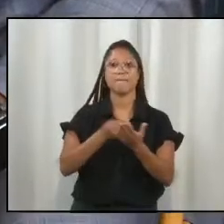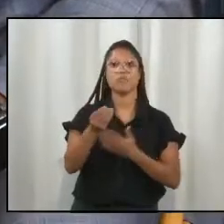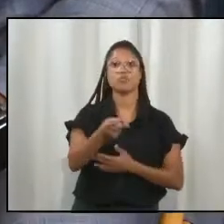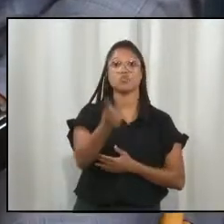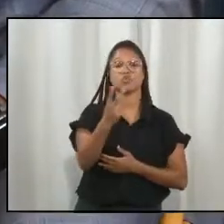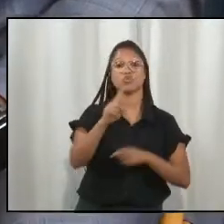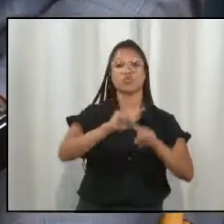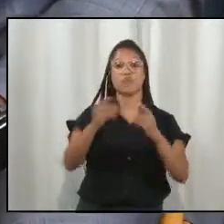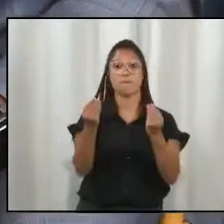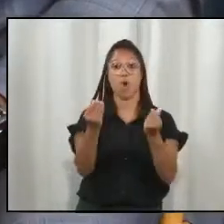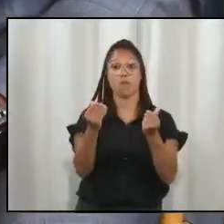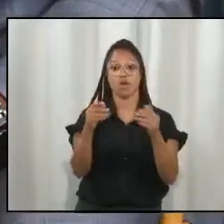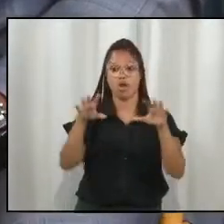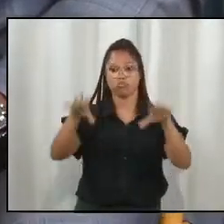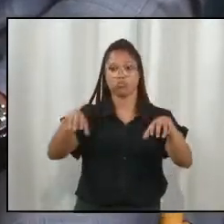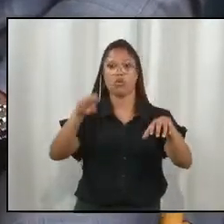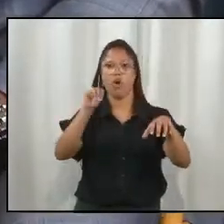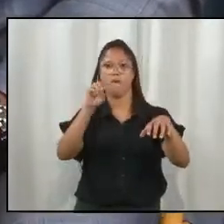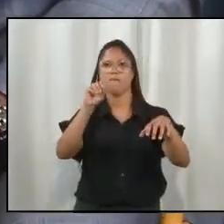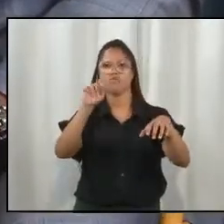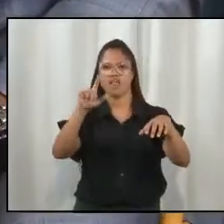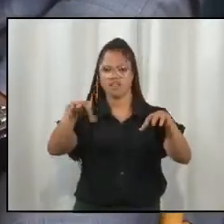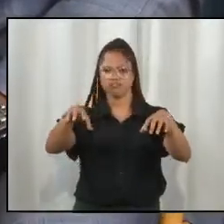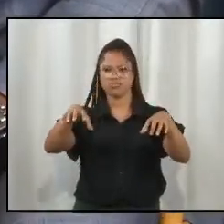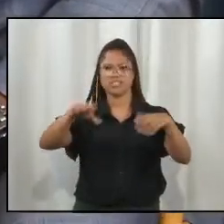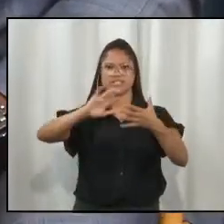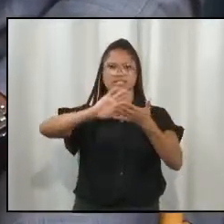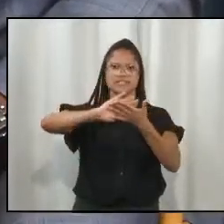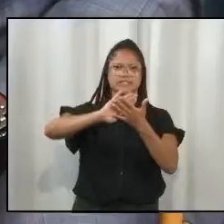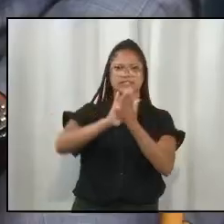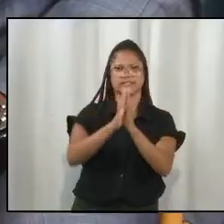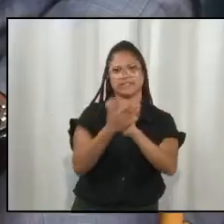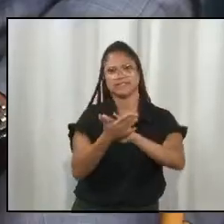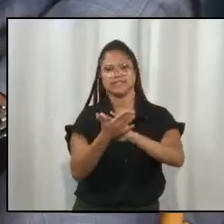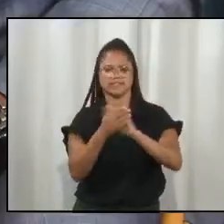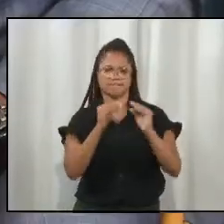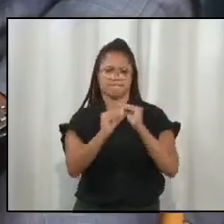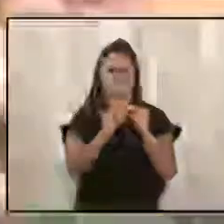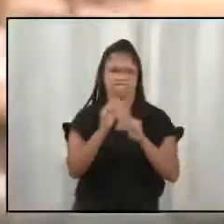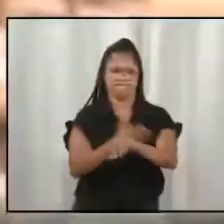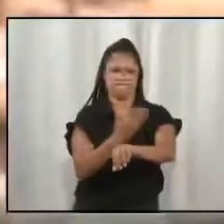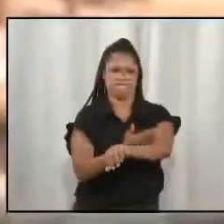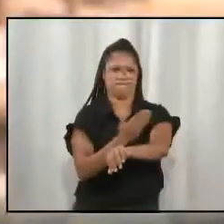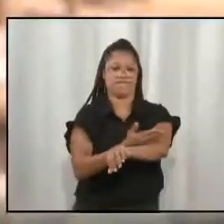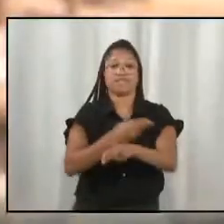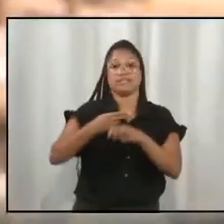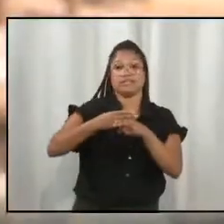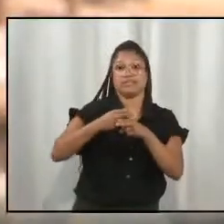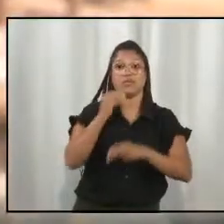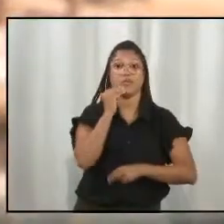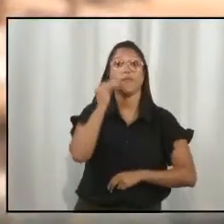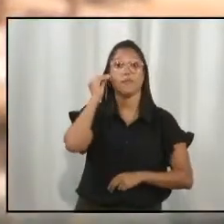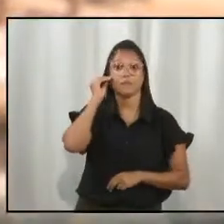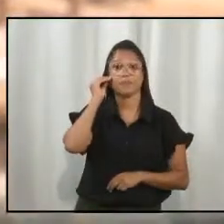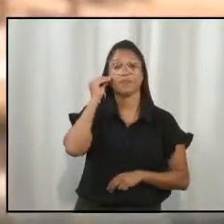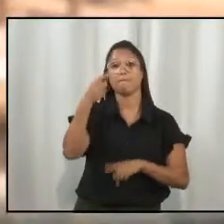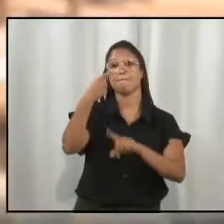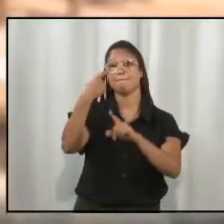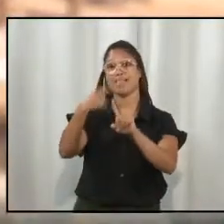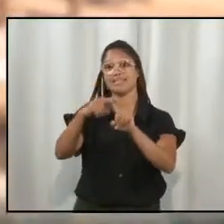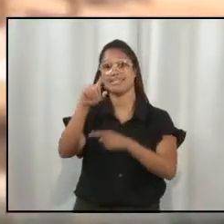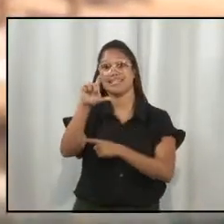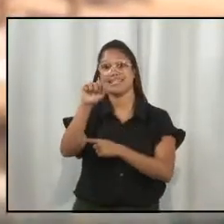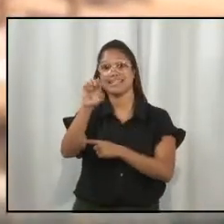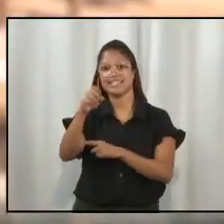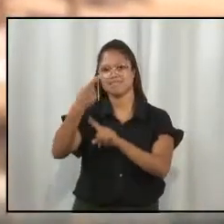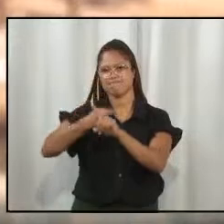motel properties, and that have been converted into interim housing. We've also leased different motels, so offering